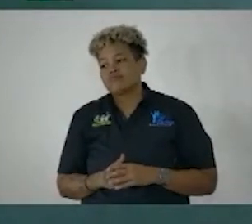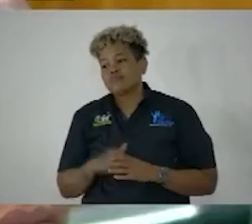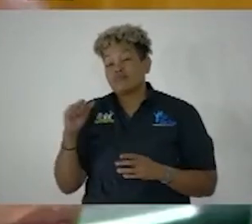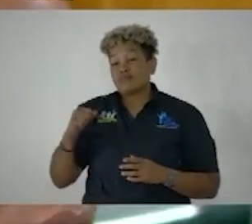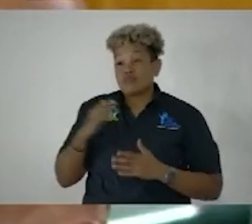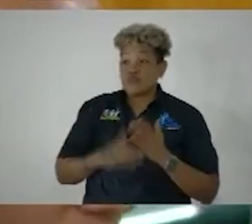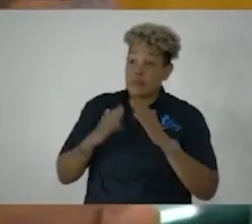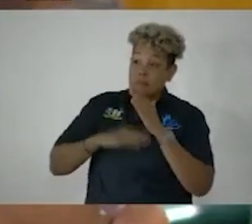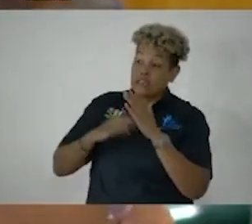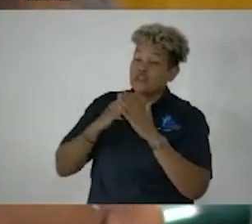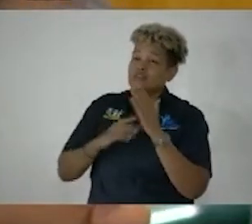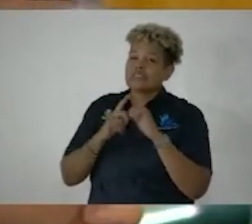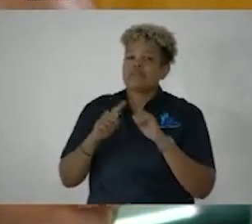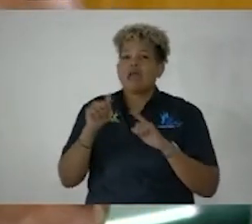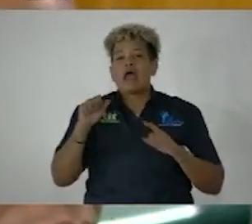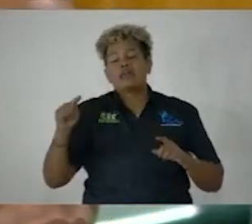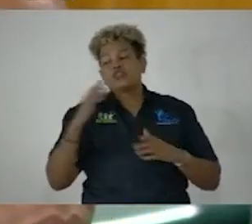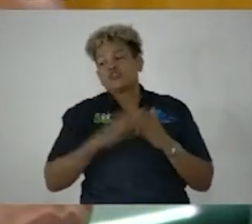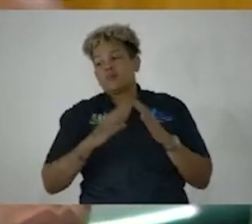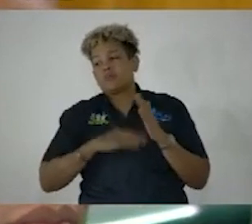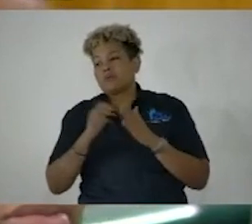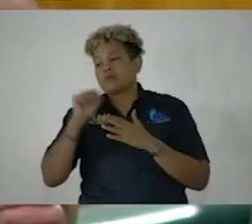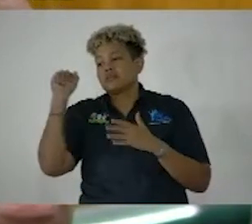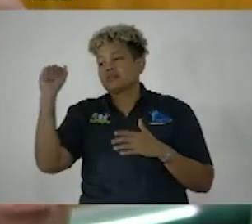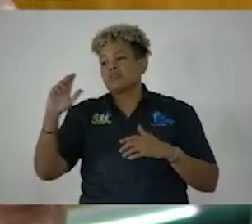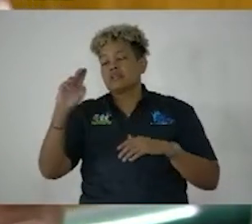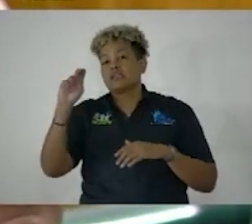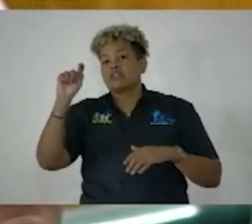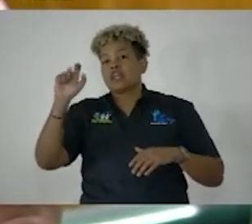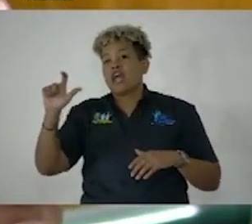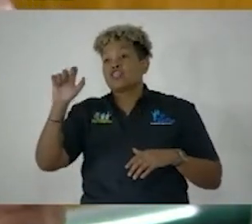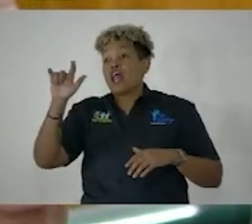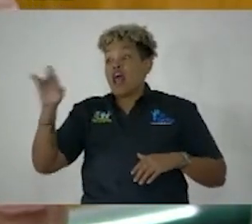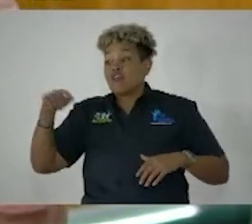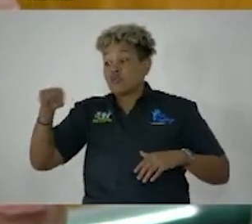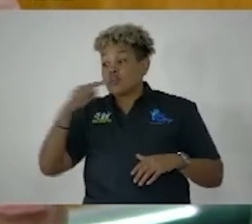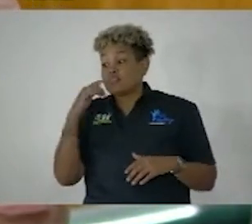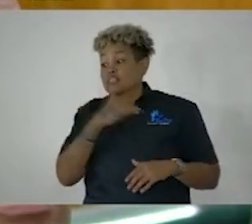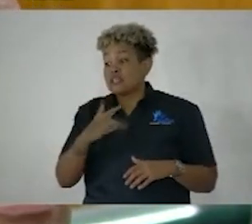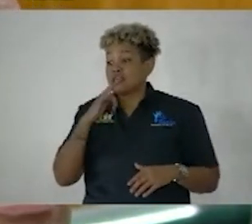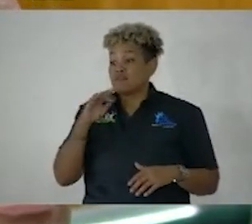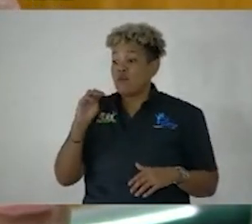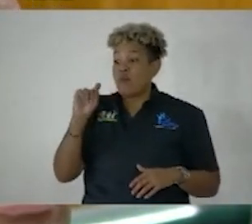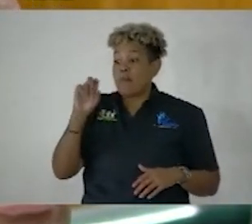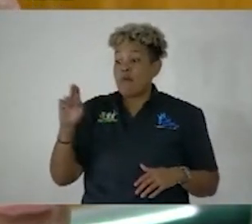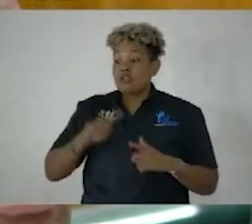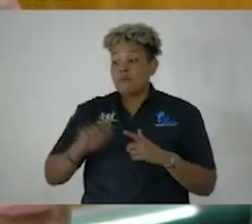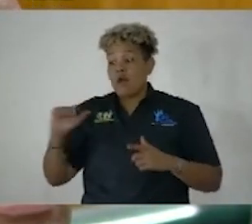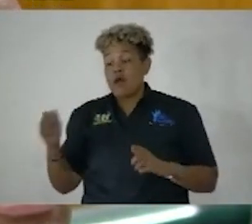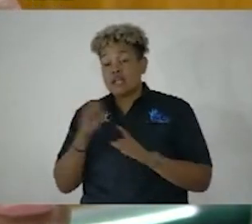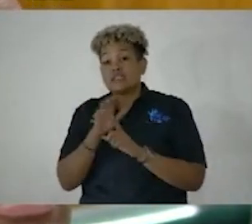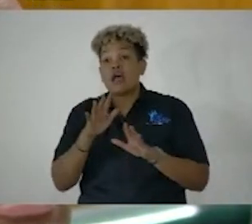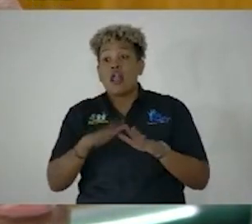are different categories of assets. Some of the paintings were sent to National Gallery, those that are sensitive to moisture and other exposures. A